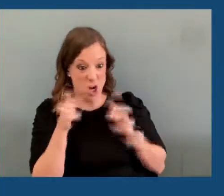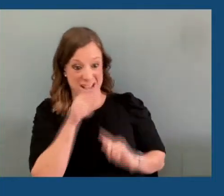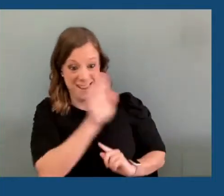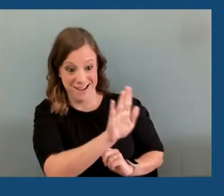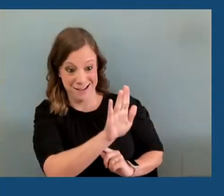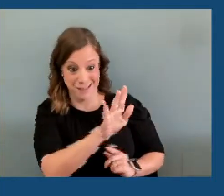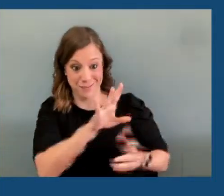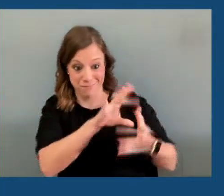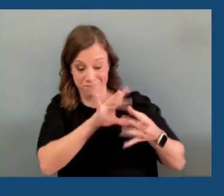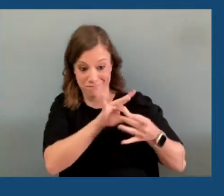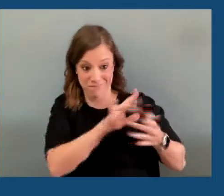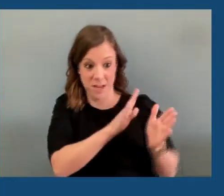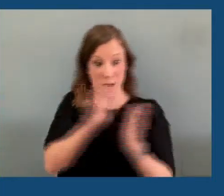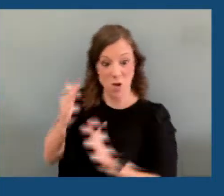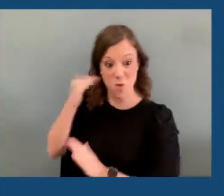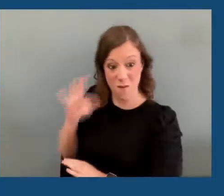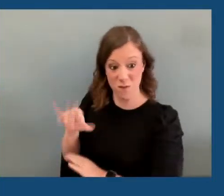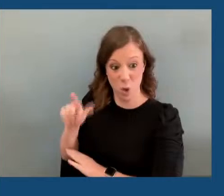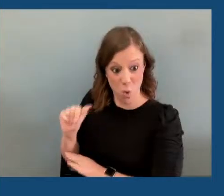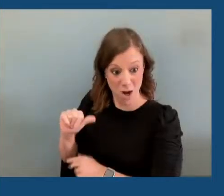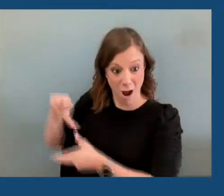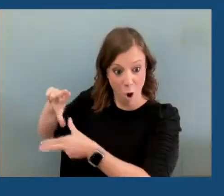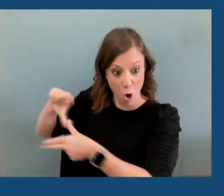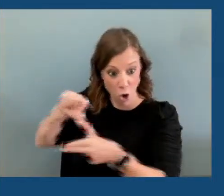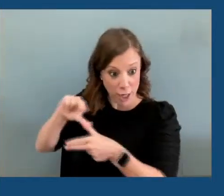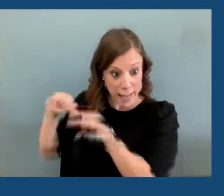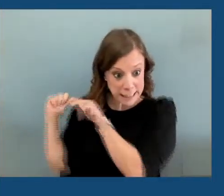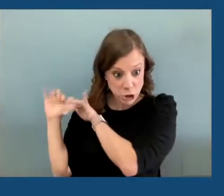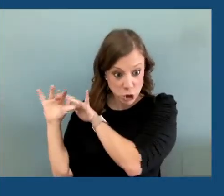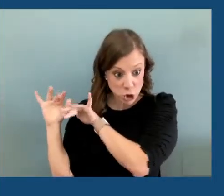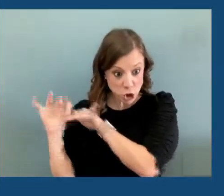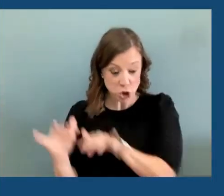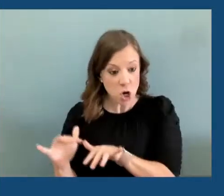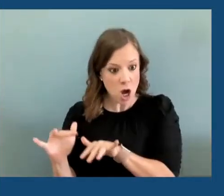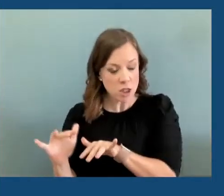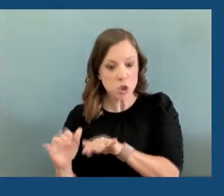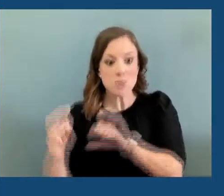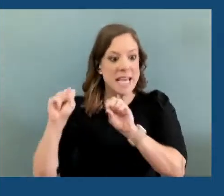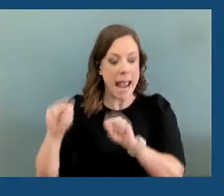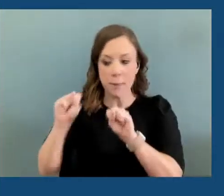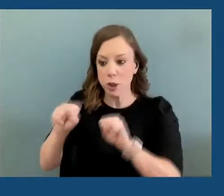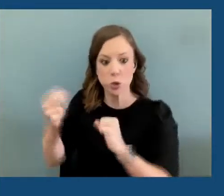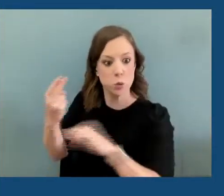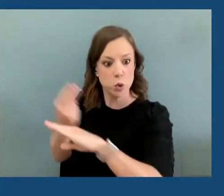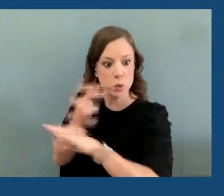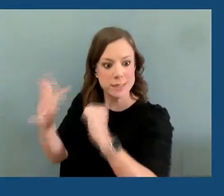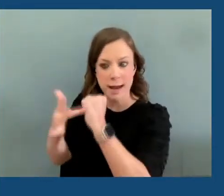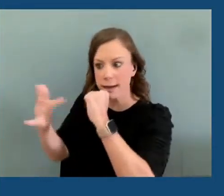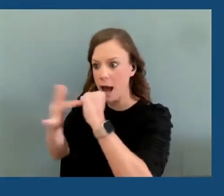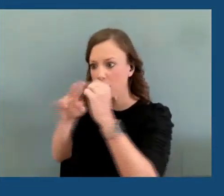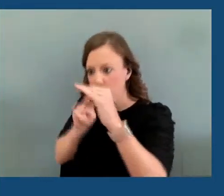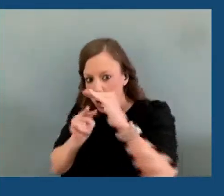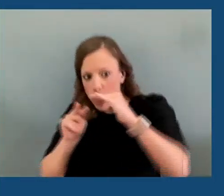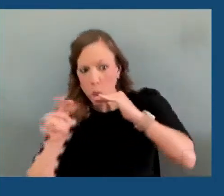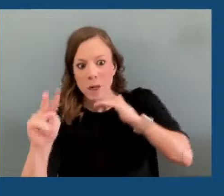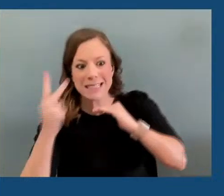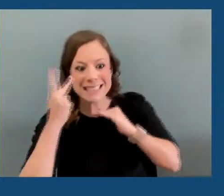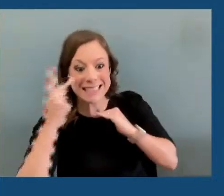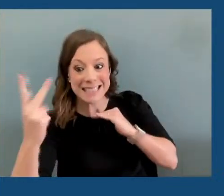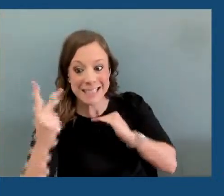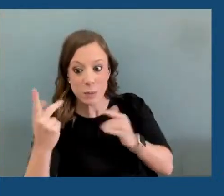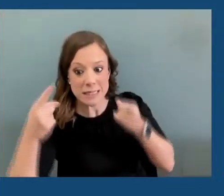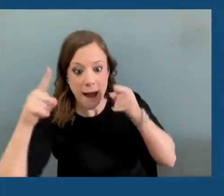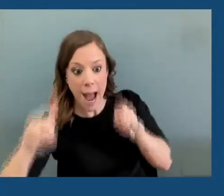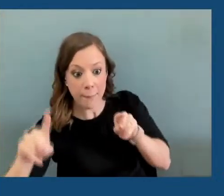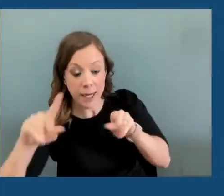now. And to be able to forecast that, I mean, you saw this all across the states and the country. Like, where is it going? Is it going up here? Is it going there? They couldn't even tell it